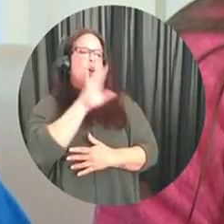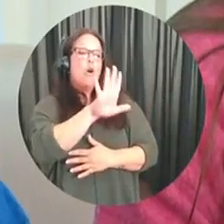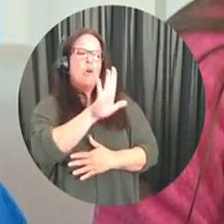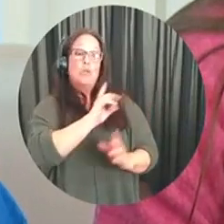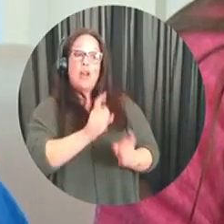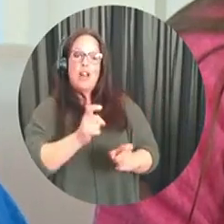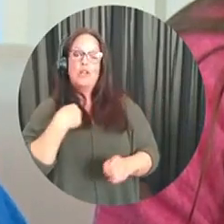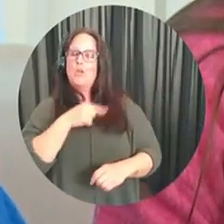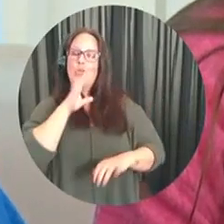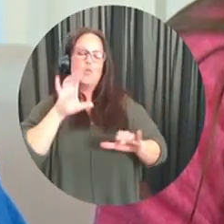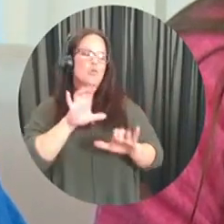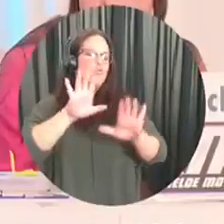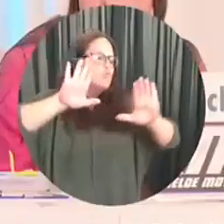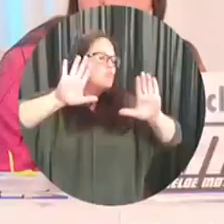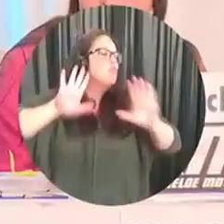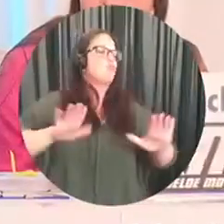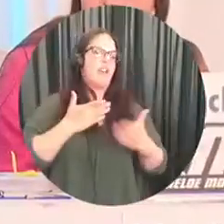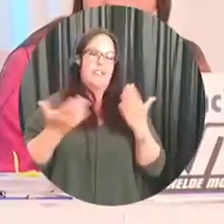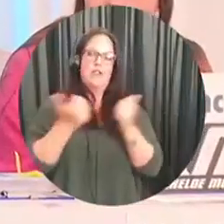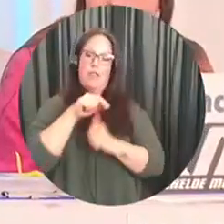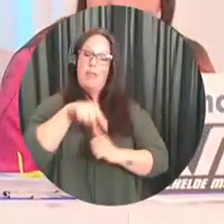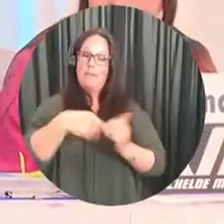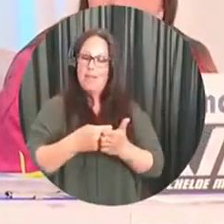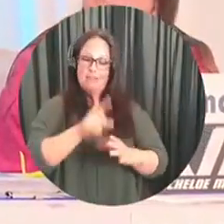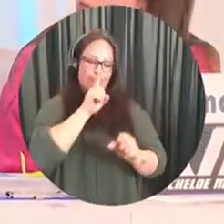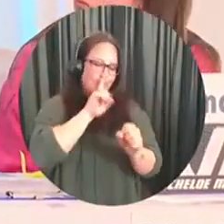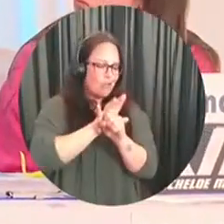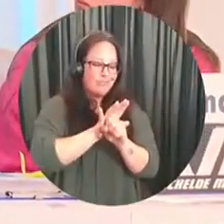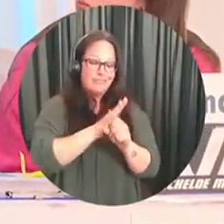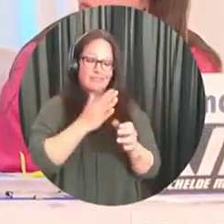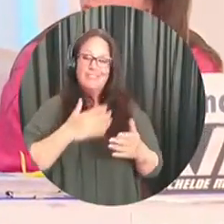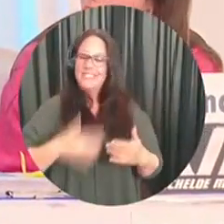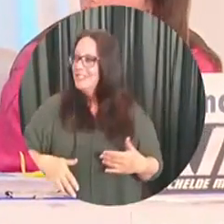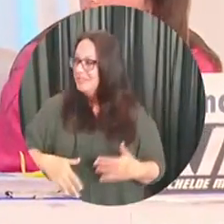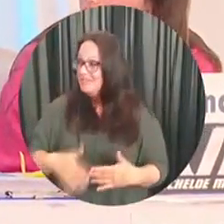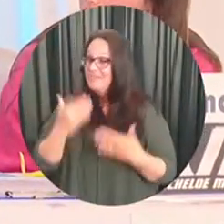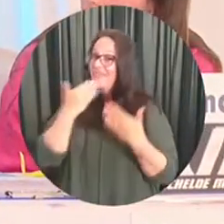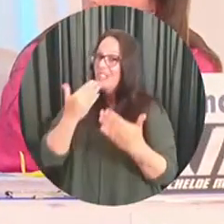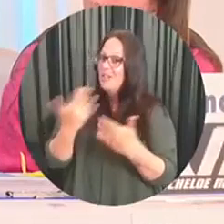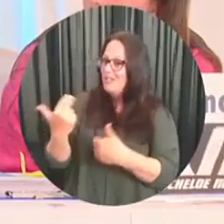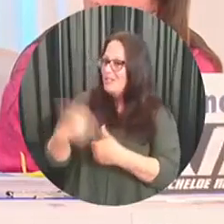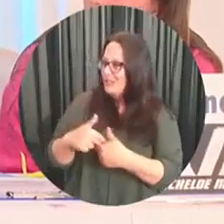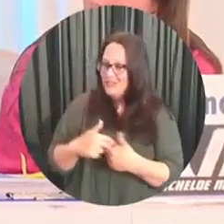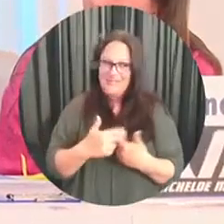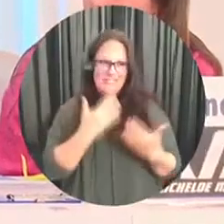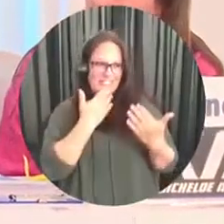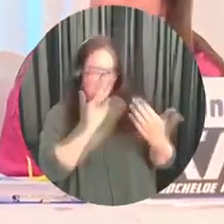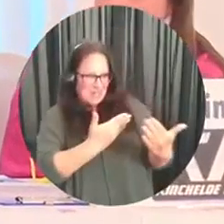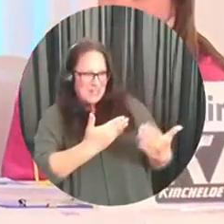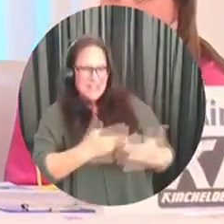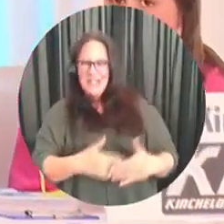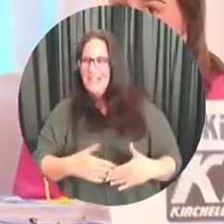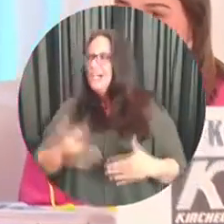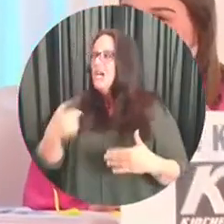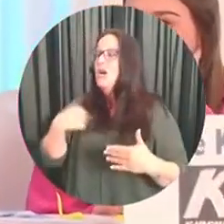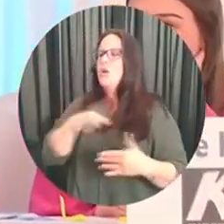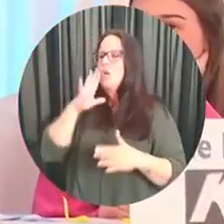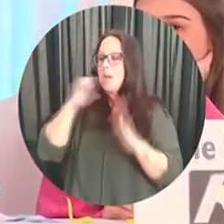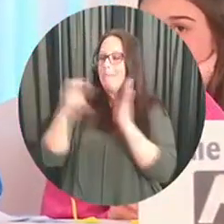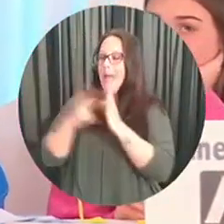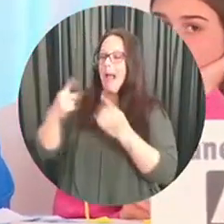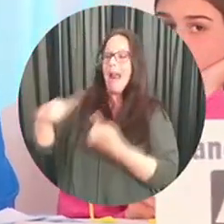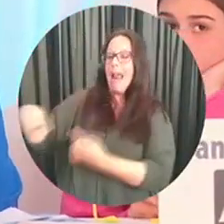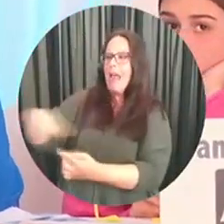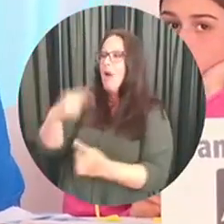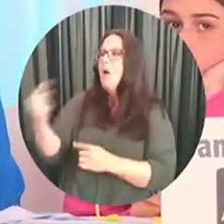I promise. Thank you for being here. Thank you. We'll be back around, and we're going to go down to Andrew on the